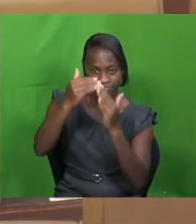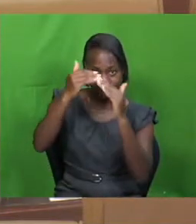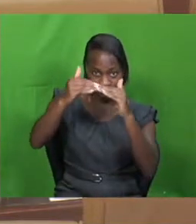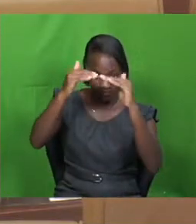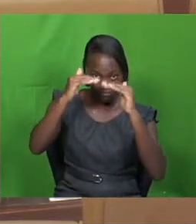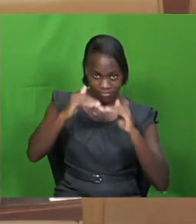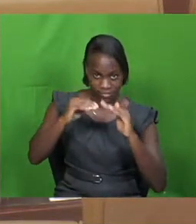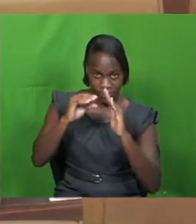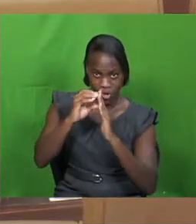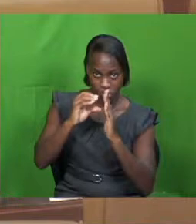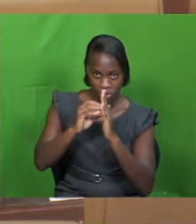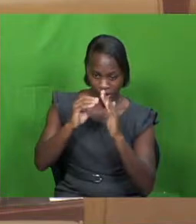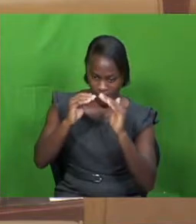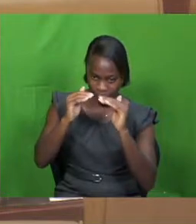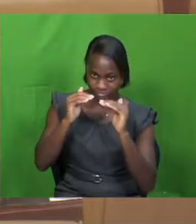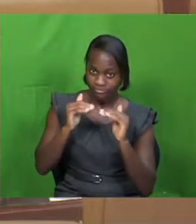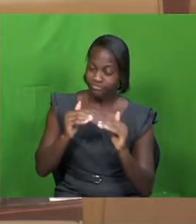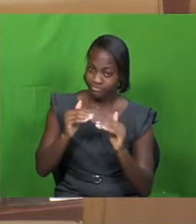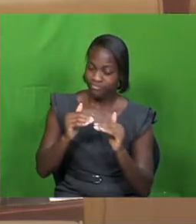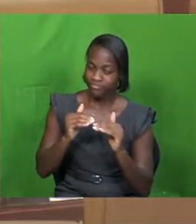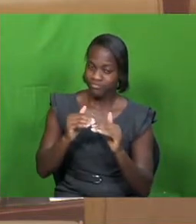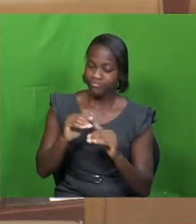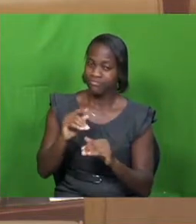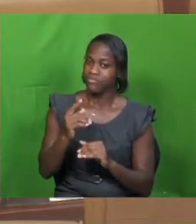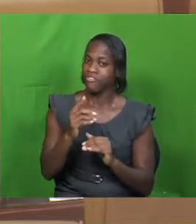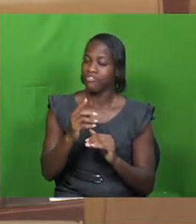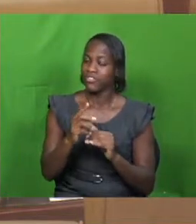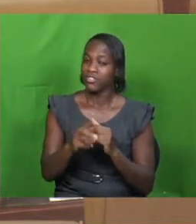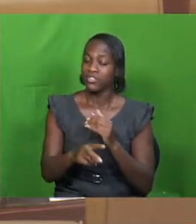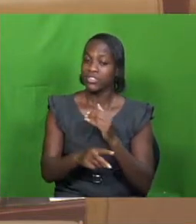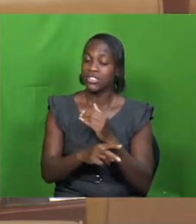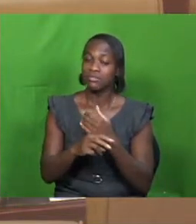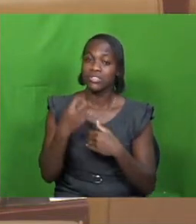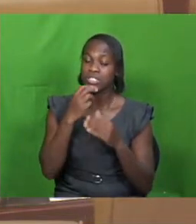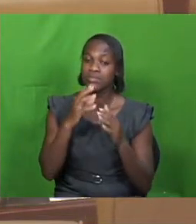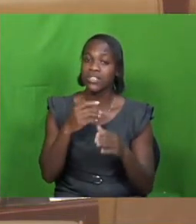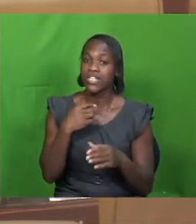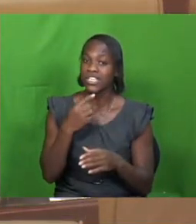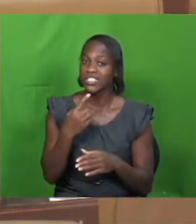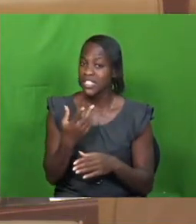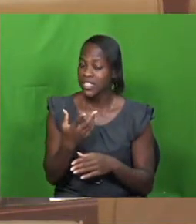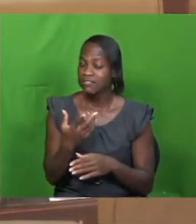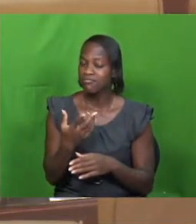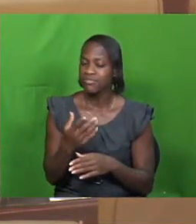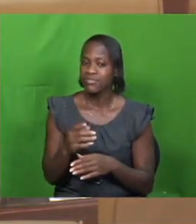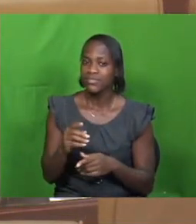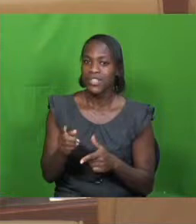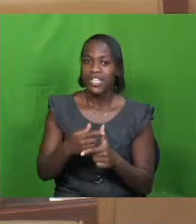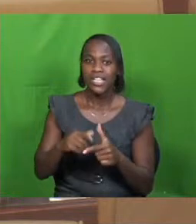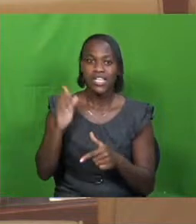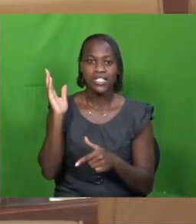Speaker, the first Deputy Speaker is quoted to have said that the next statement is by the Honorable